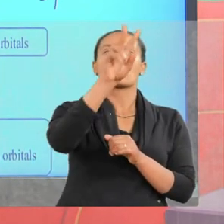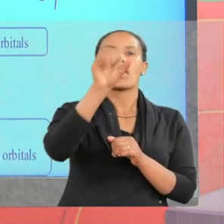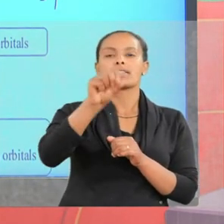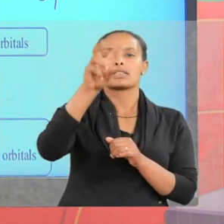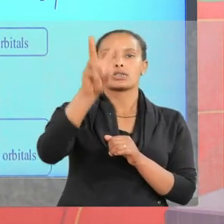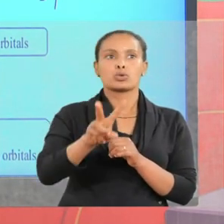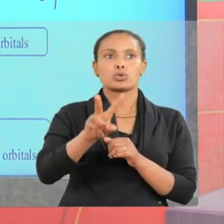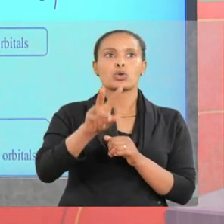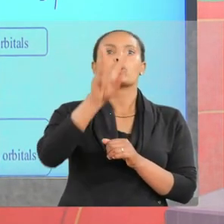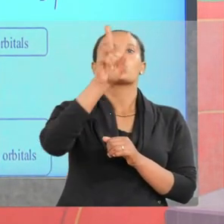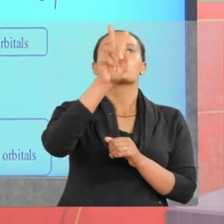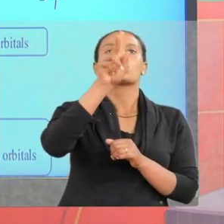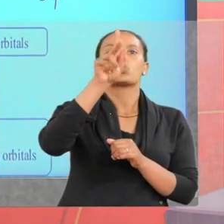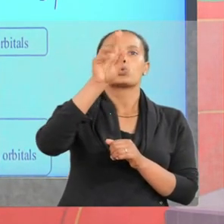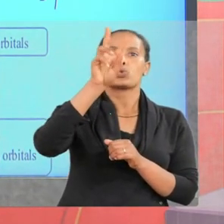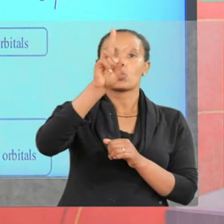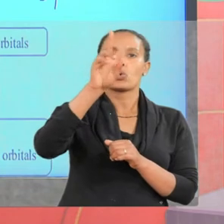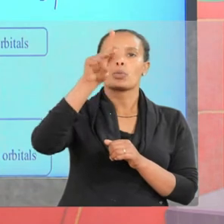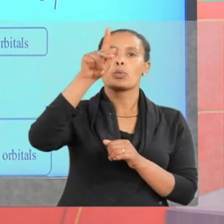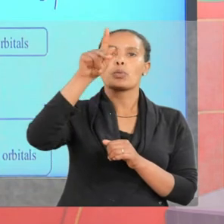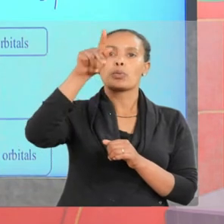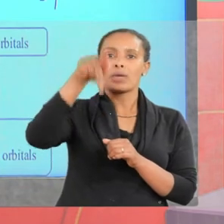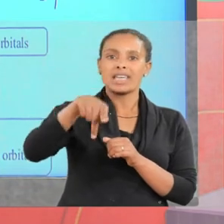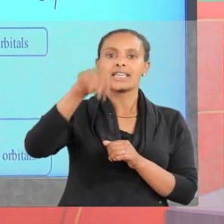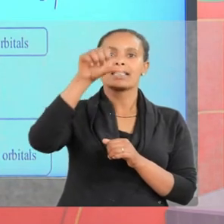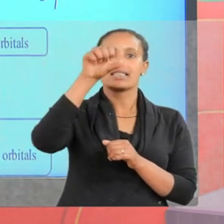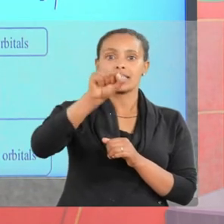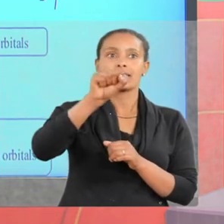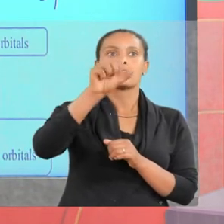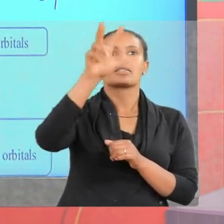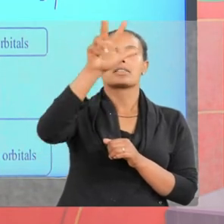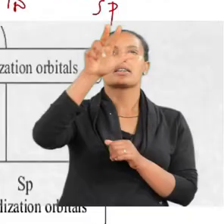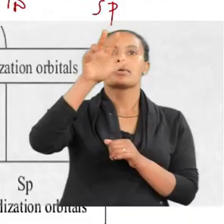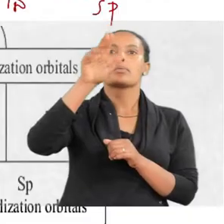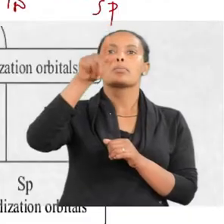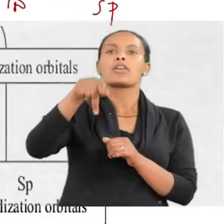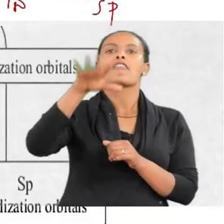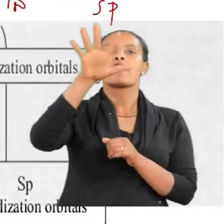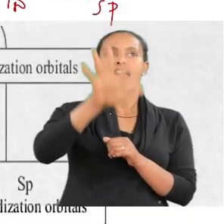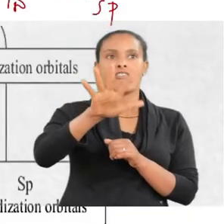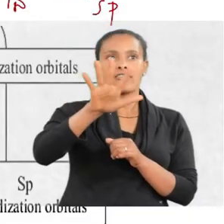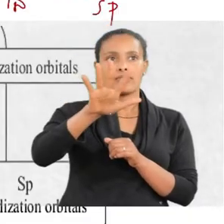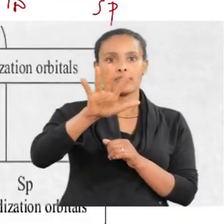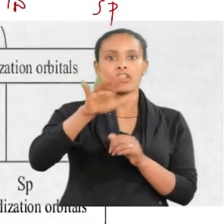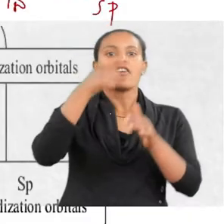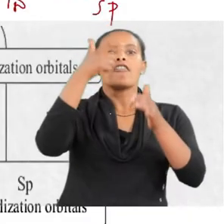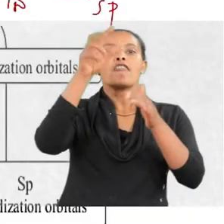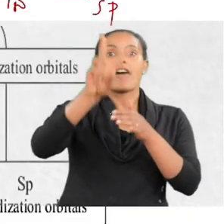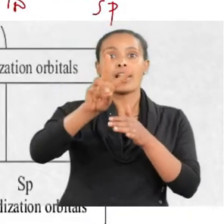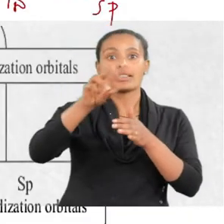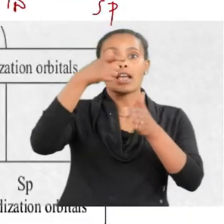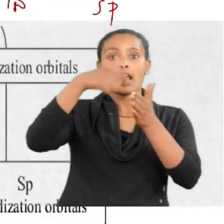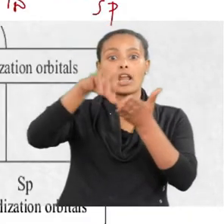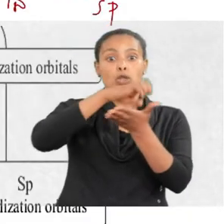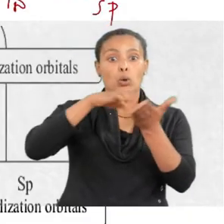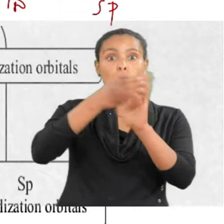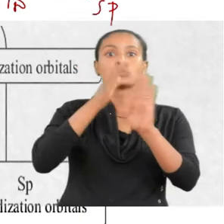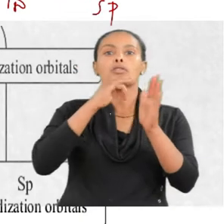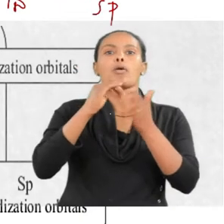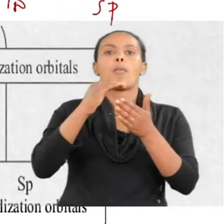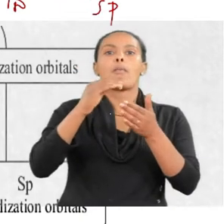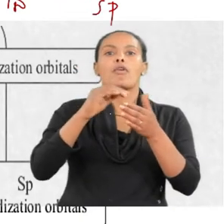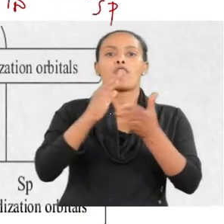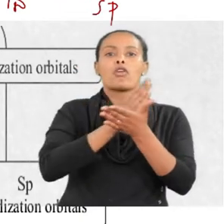2s2, 2p6, 3s2, 3p5. You see? Valence electrons are involved in